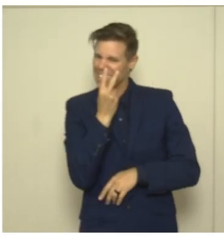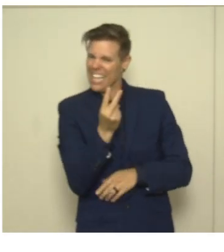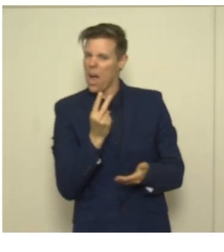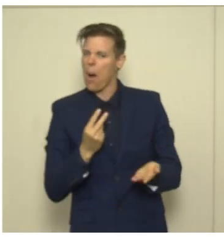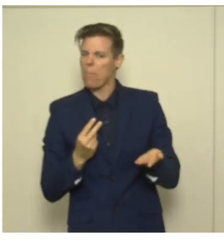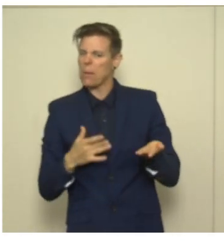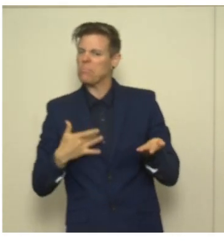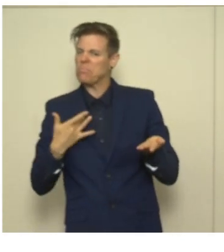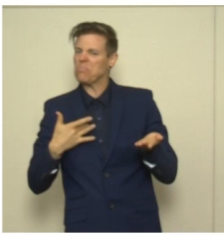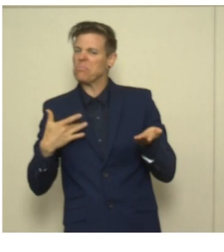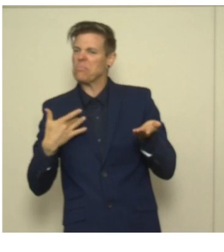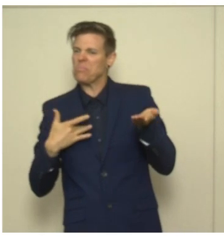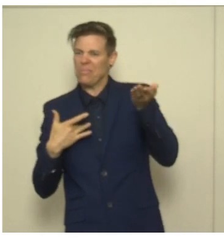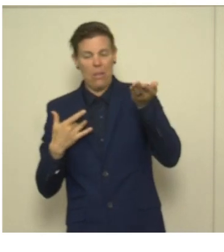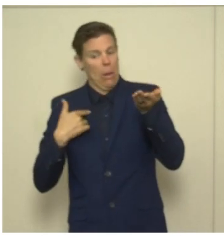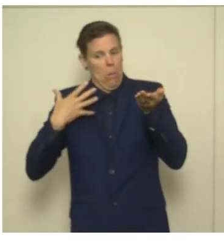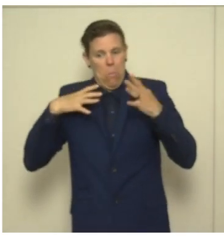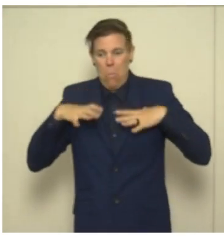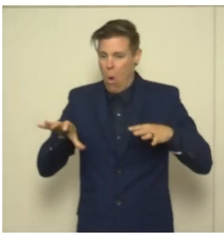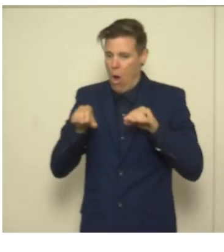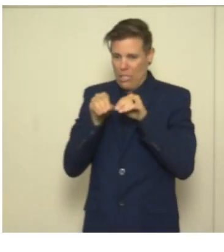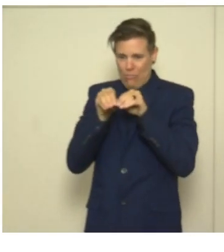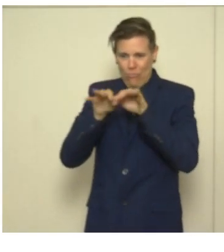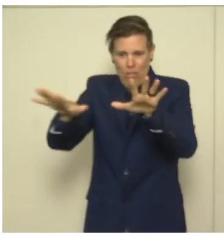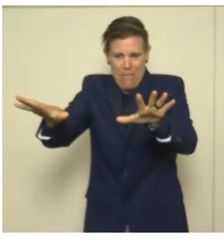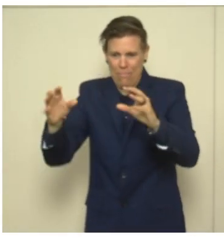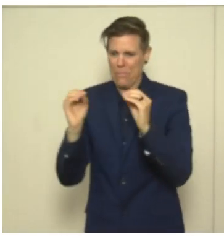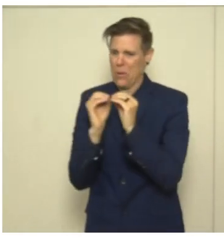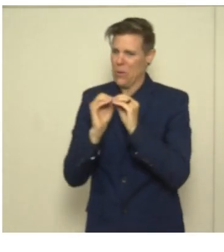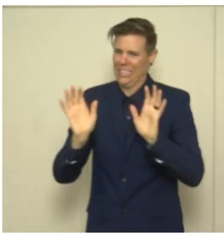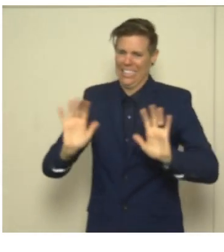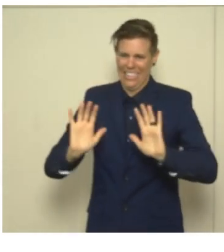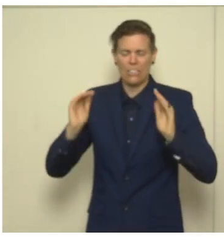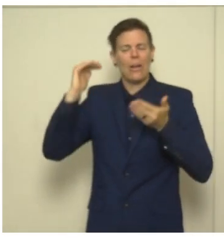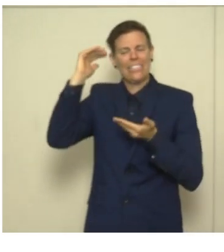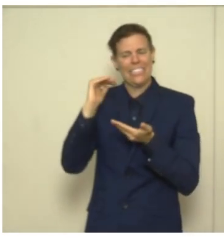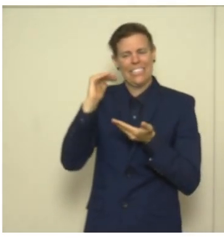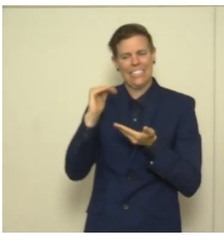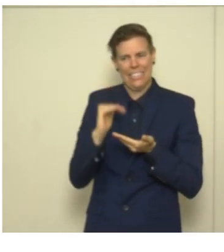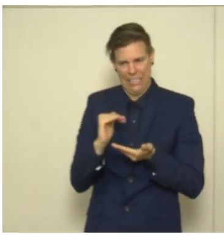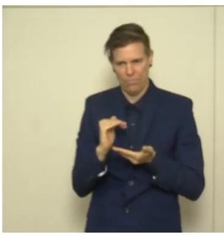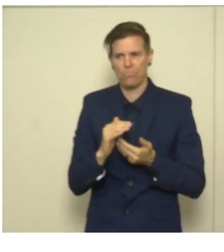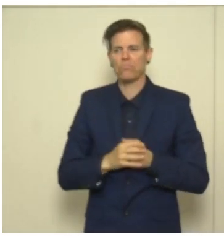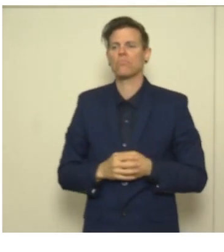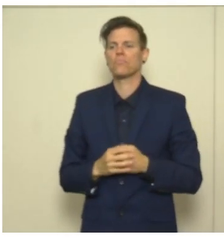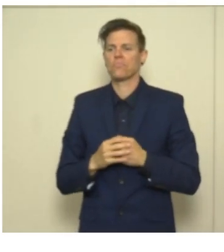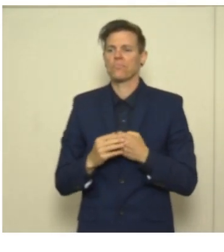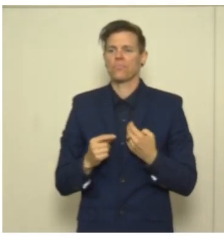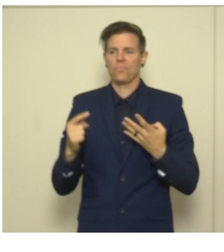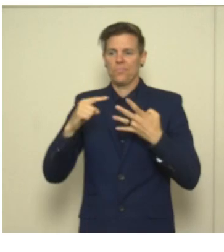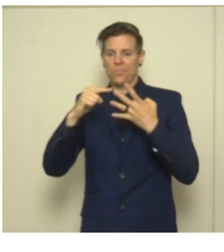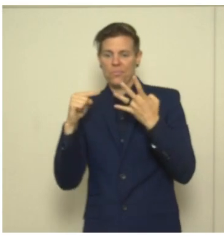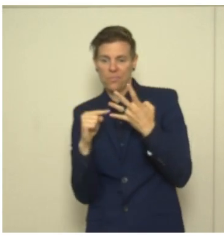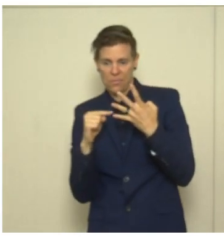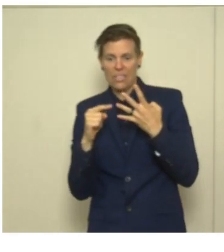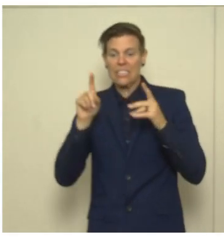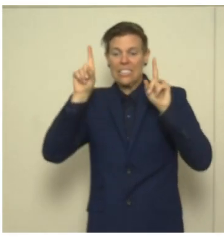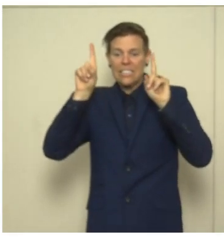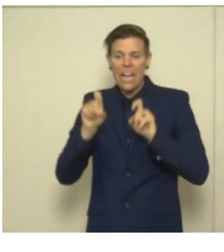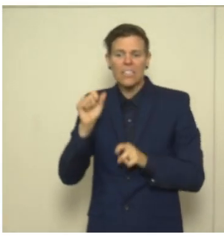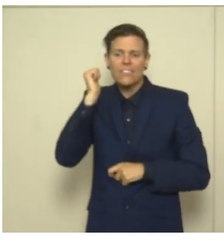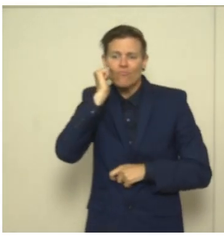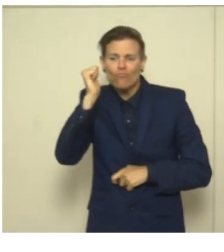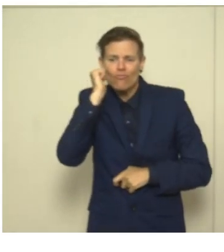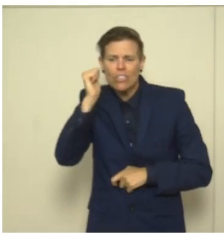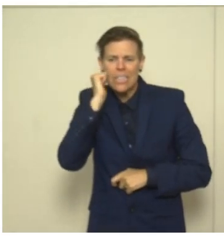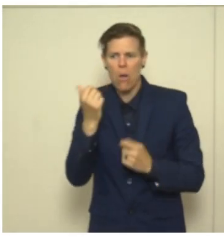back down. Number of tests per day. We want to do 5,000. Now this